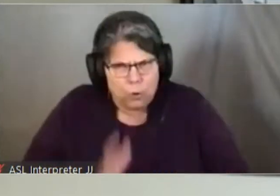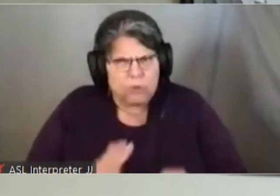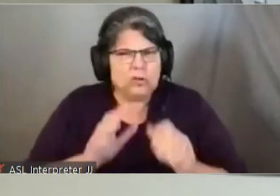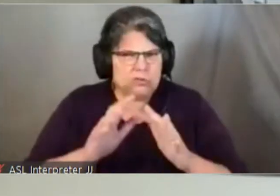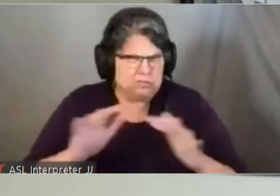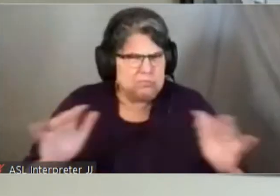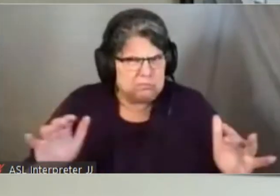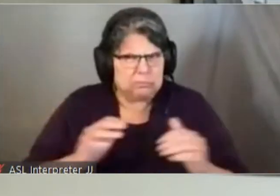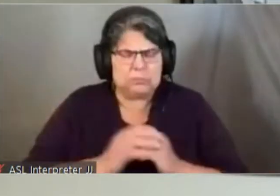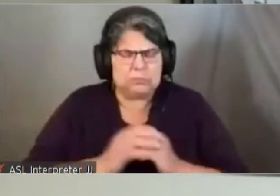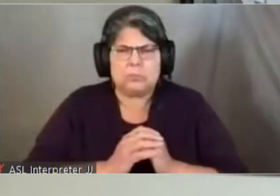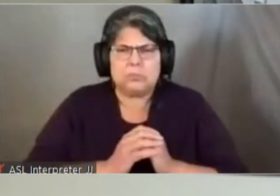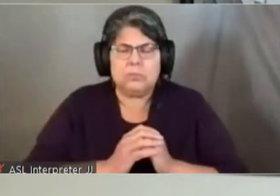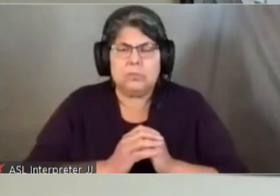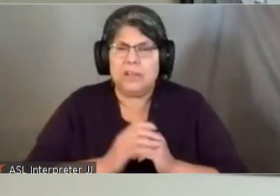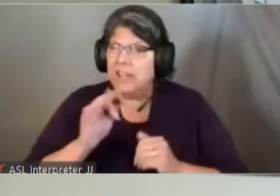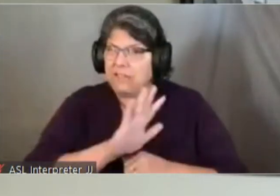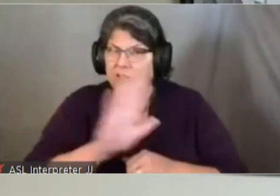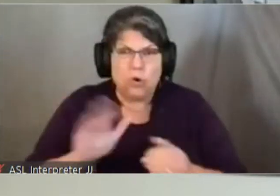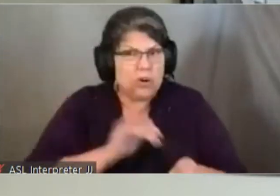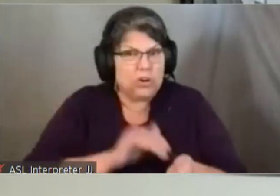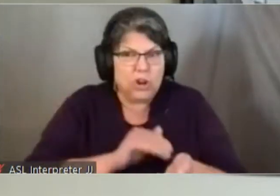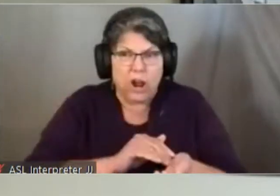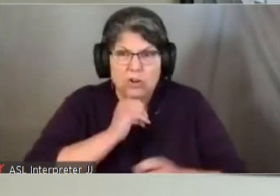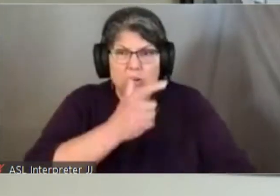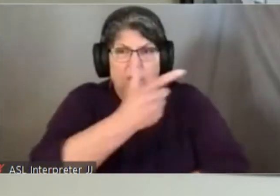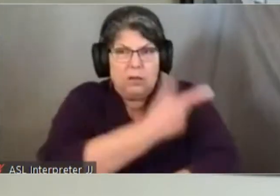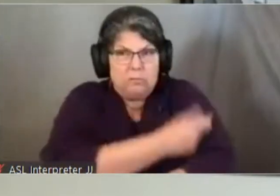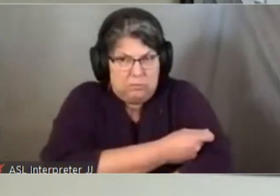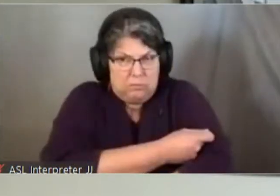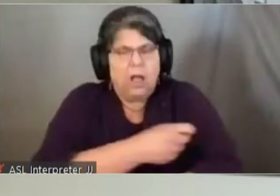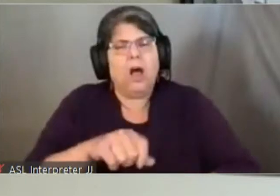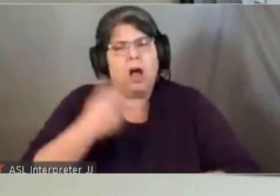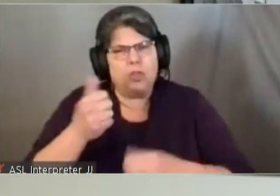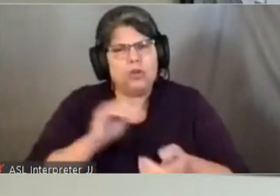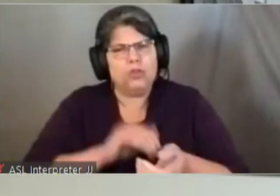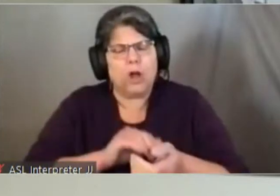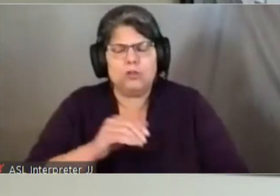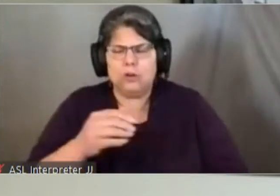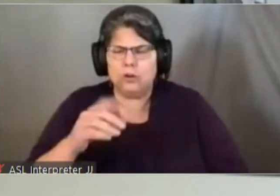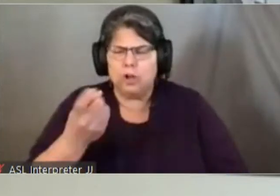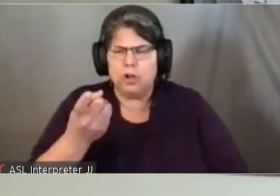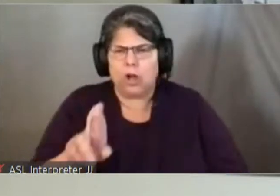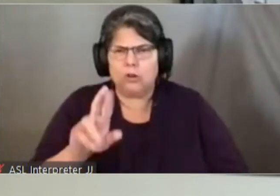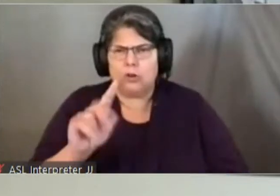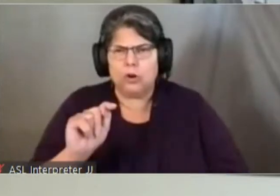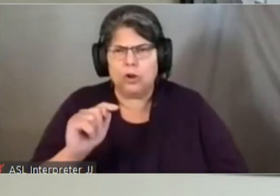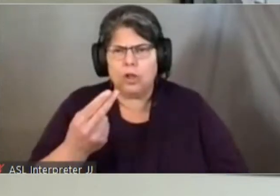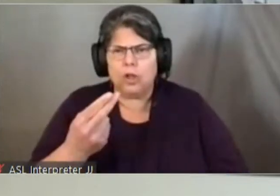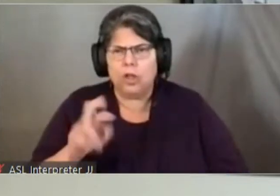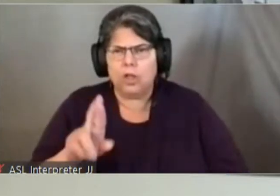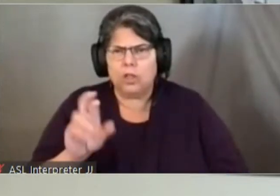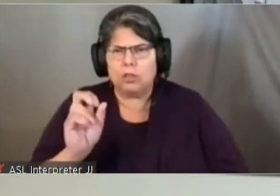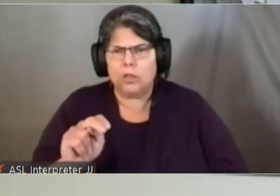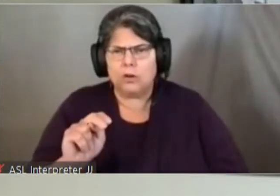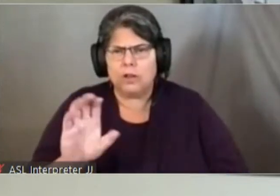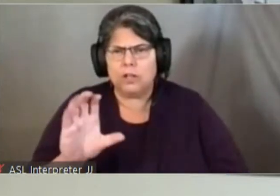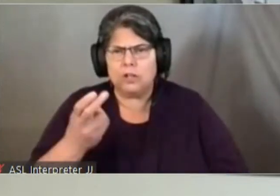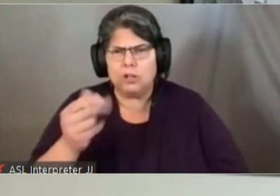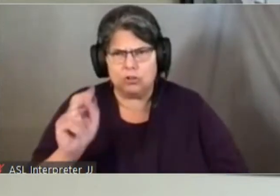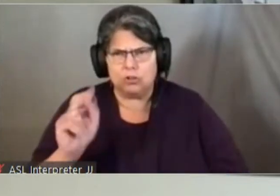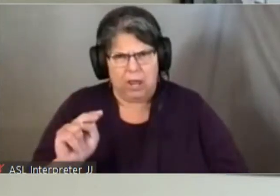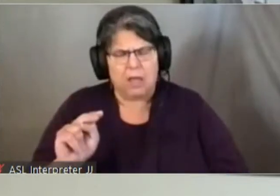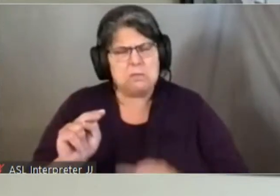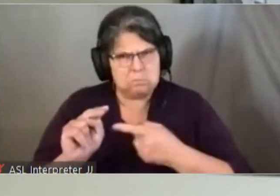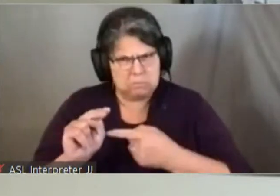provider who's vaccinating, Dr. Theron Chan, who's a deputy health officer, is working with private medical providers to arrange